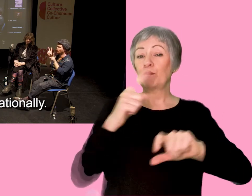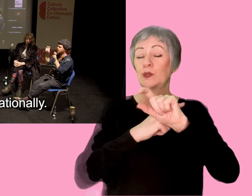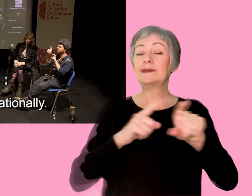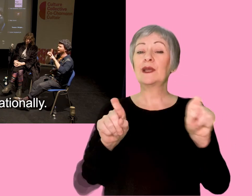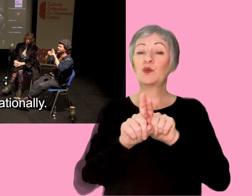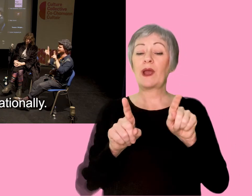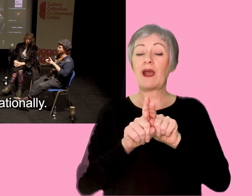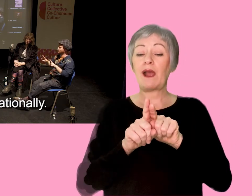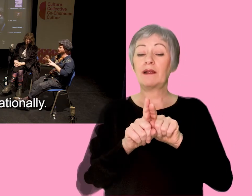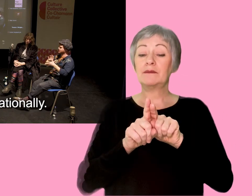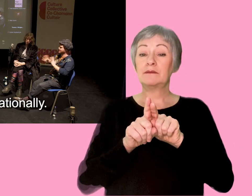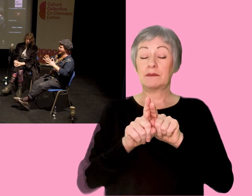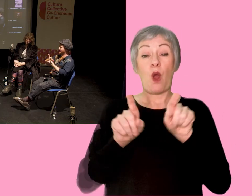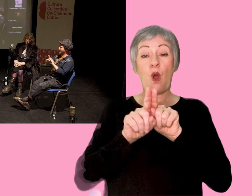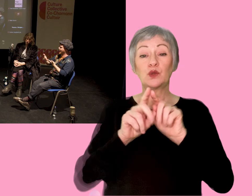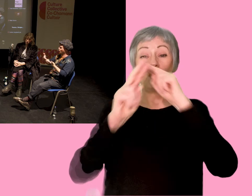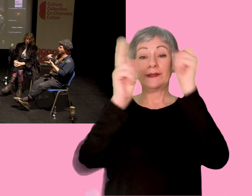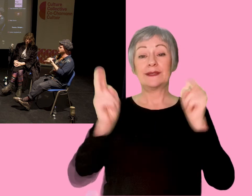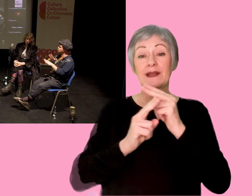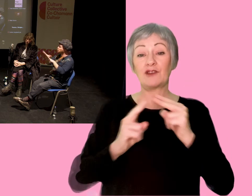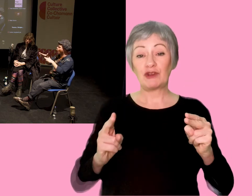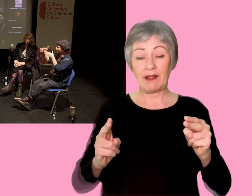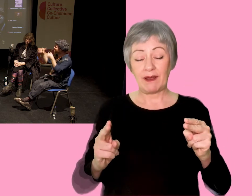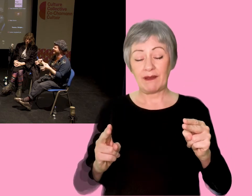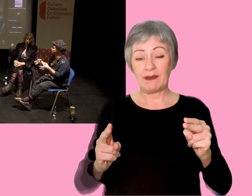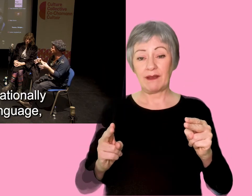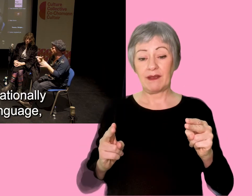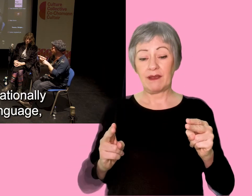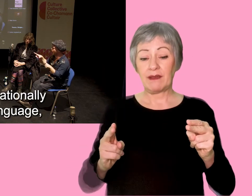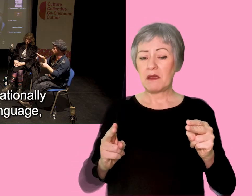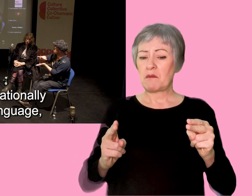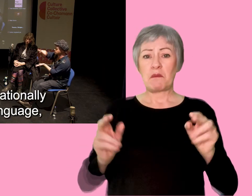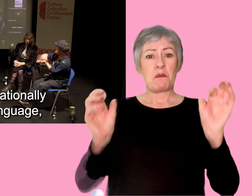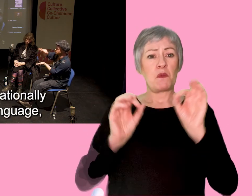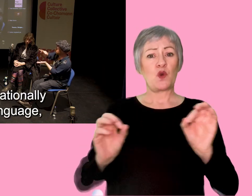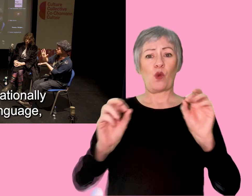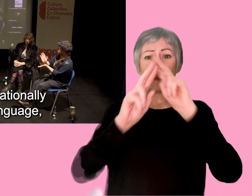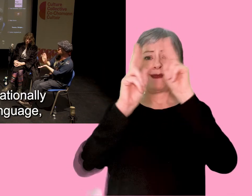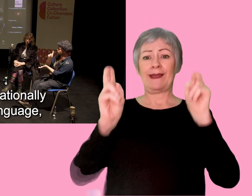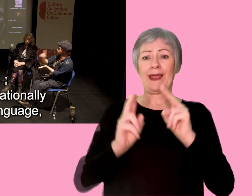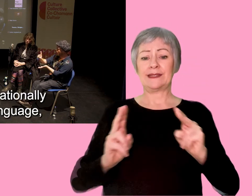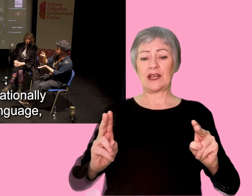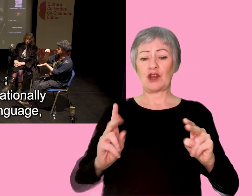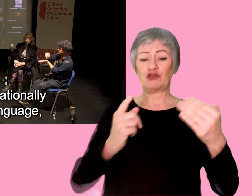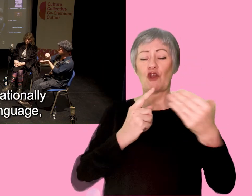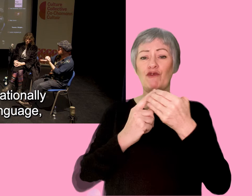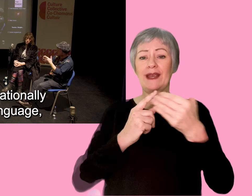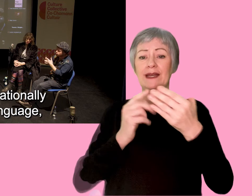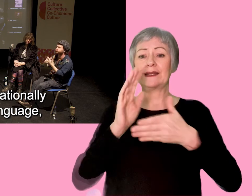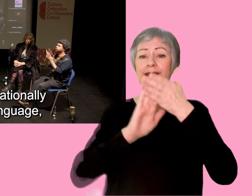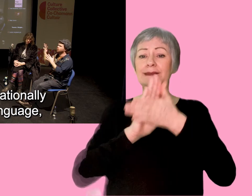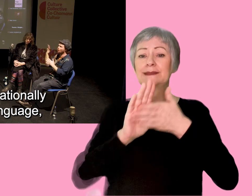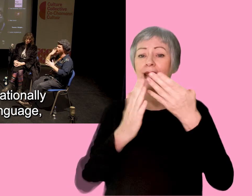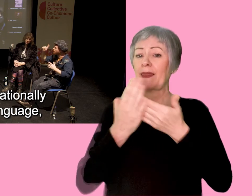it echoes internationally. You know, there is no one internationally recognised